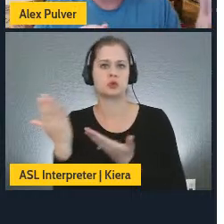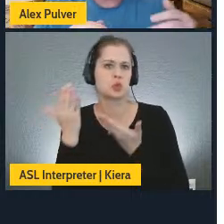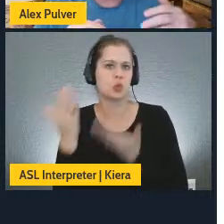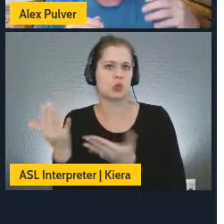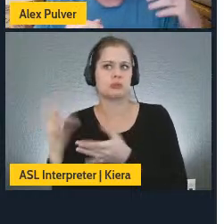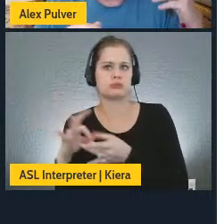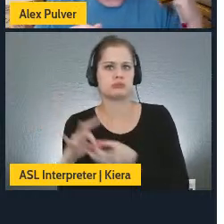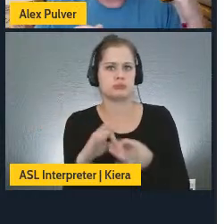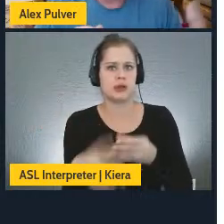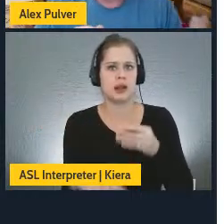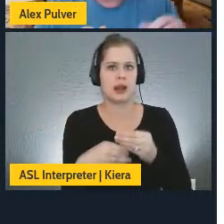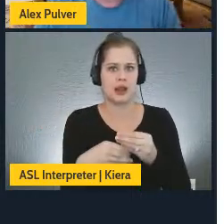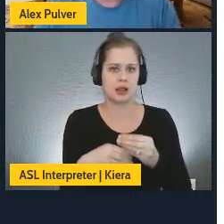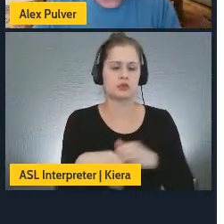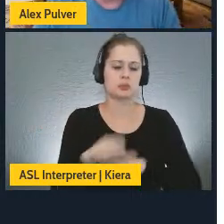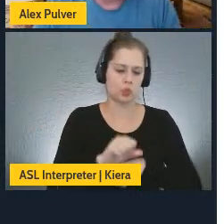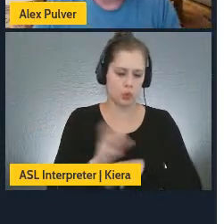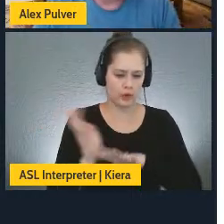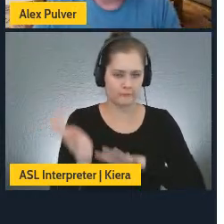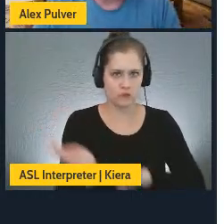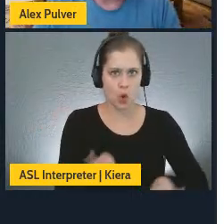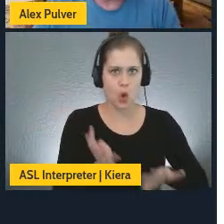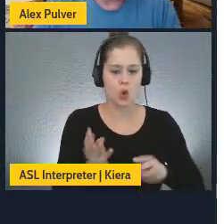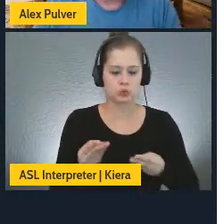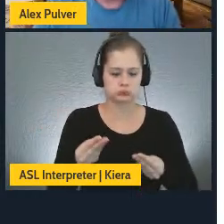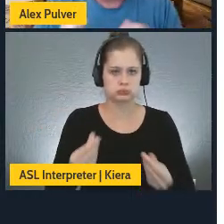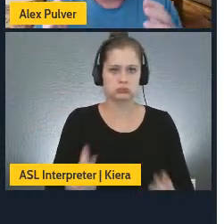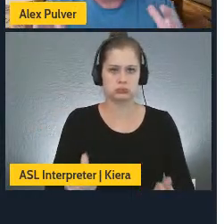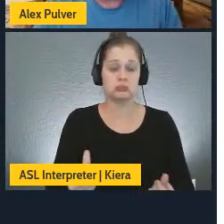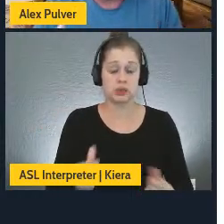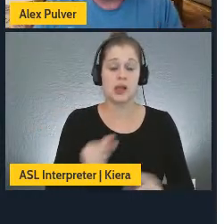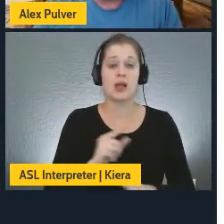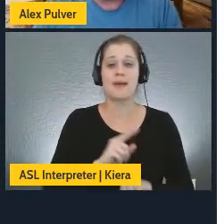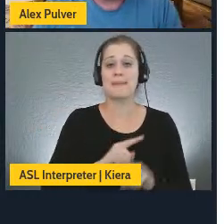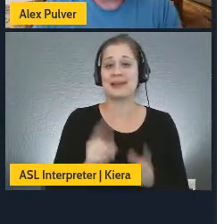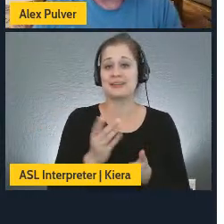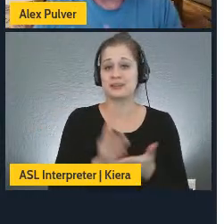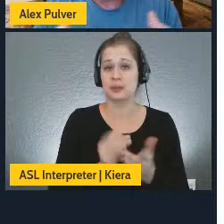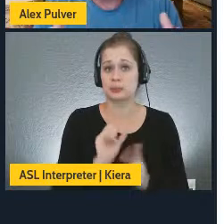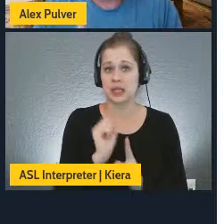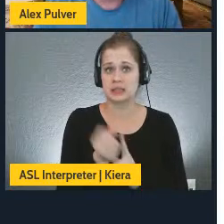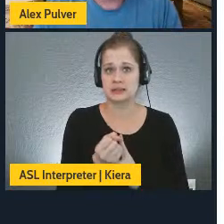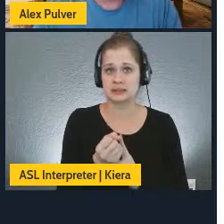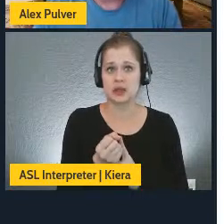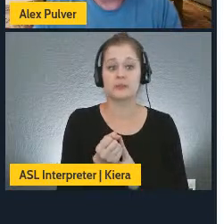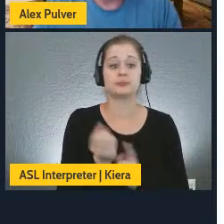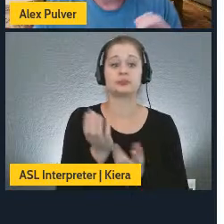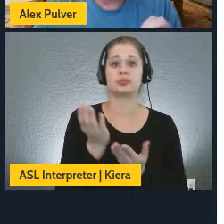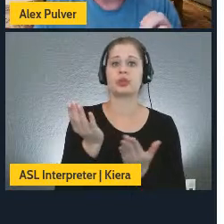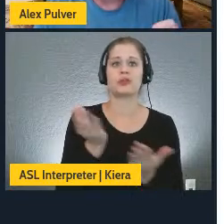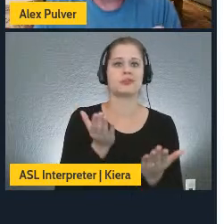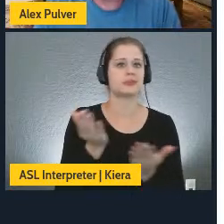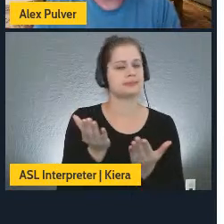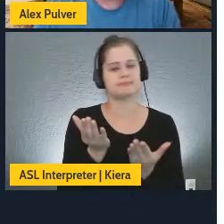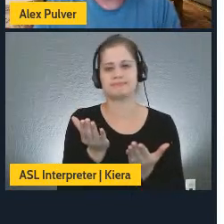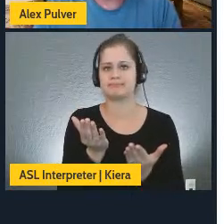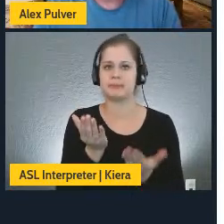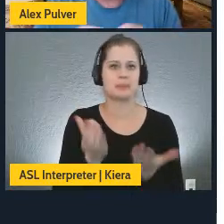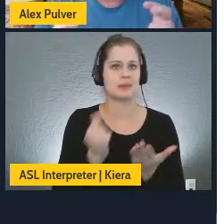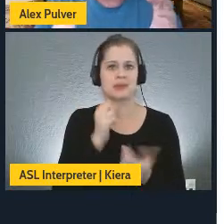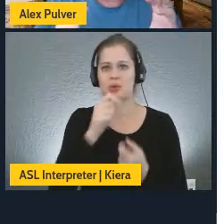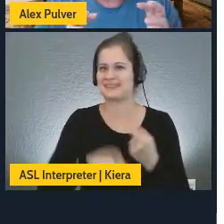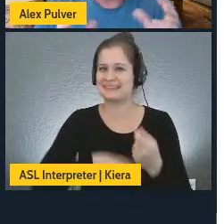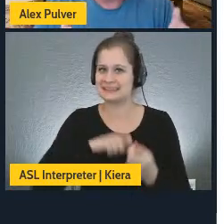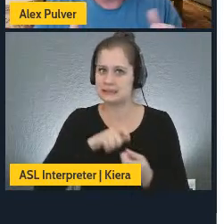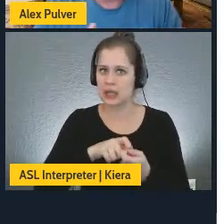some workflow, some fraud detection capabilities, and so on. But in some cases, those services maybe don't have exactly what I need,